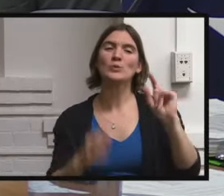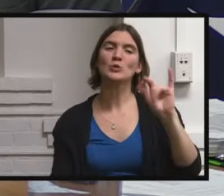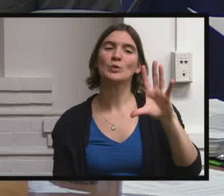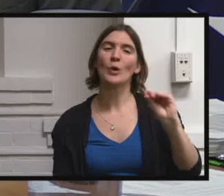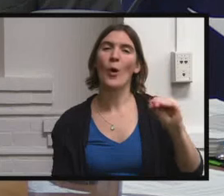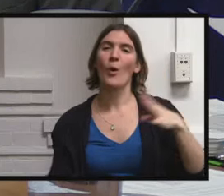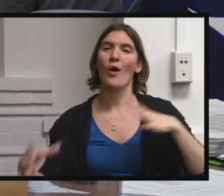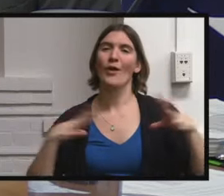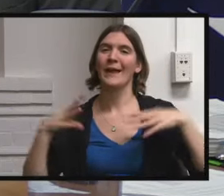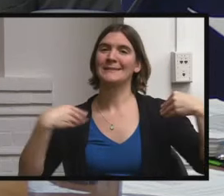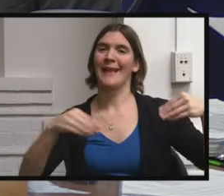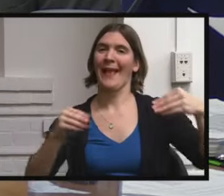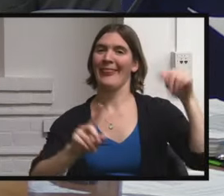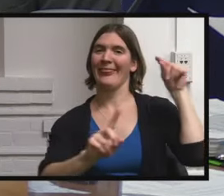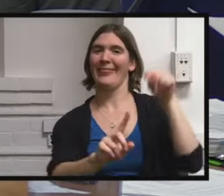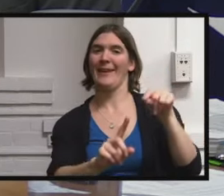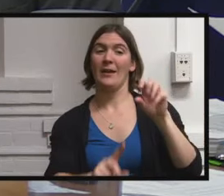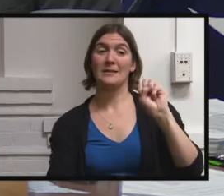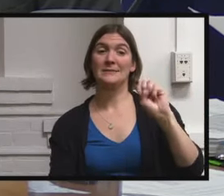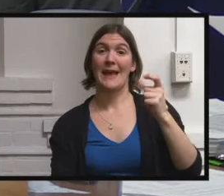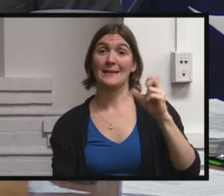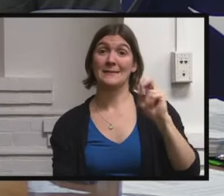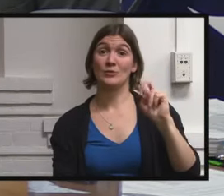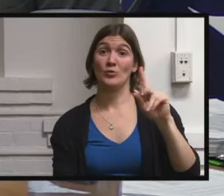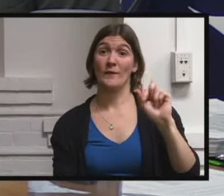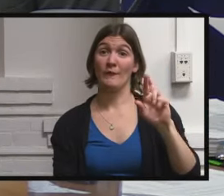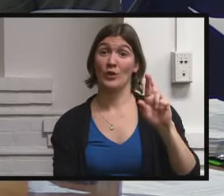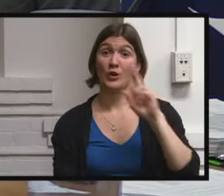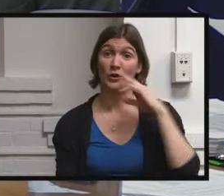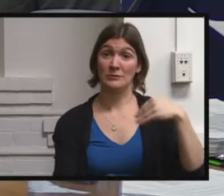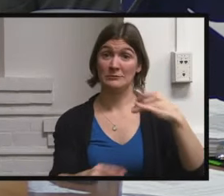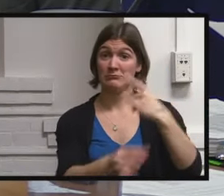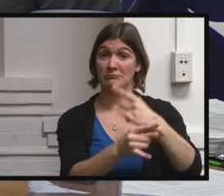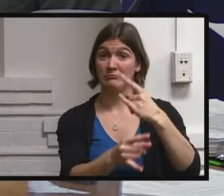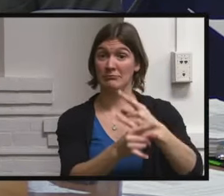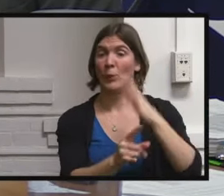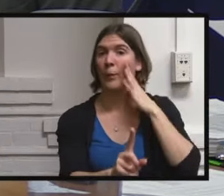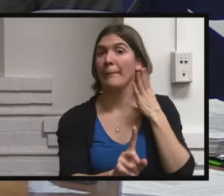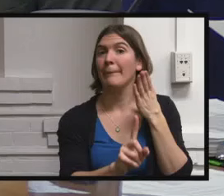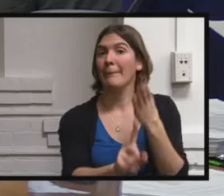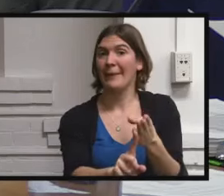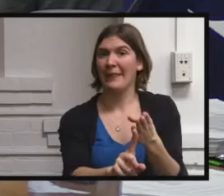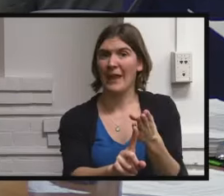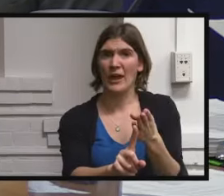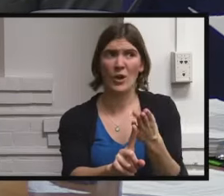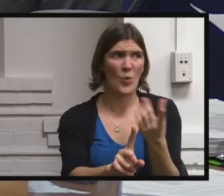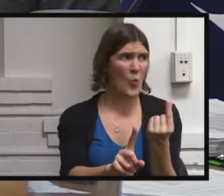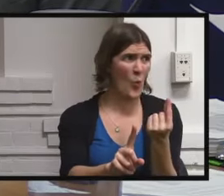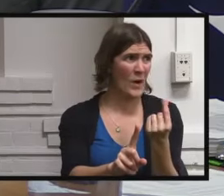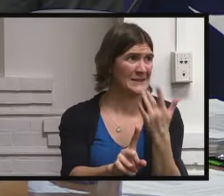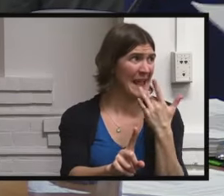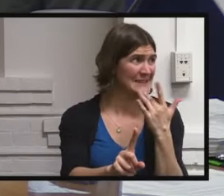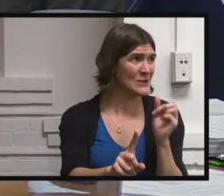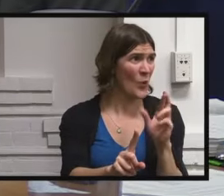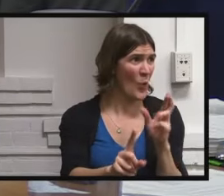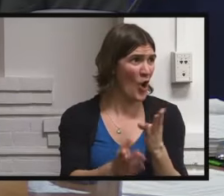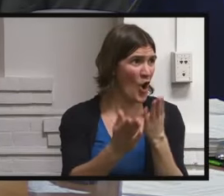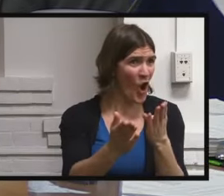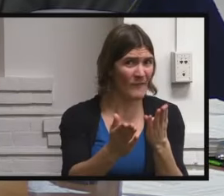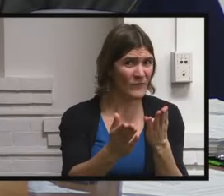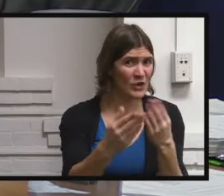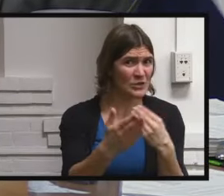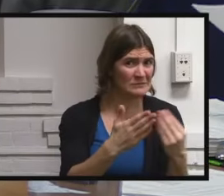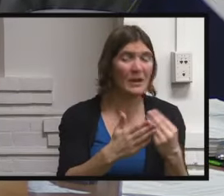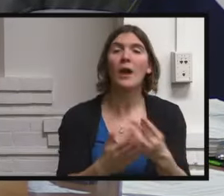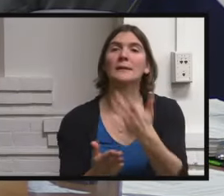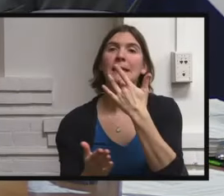holiday sale, where Saxtons River Distillery will be doing what? They will be offering